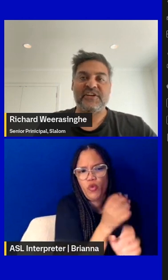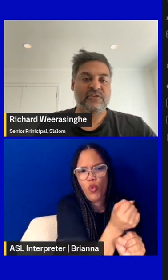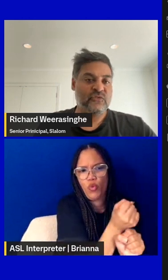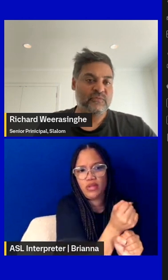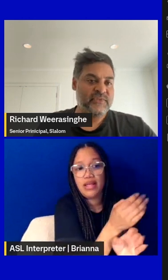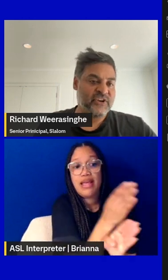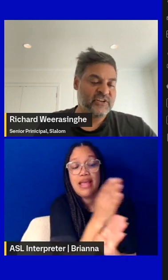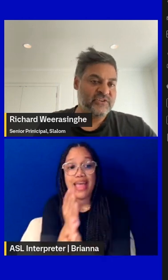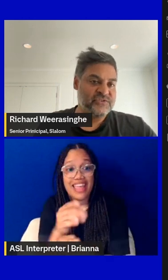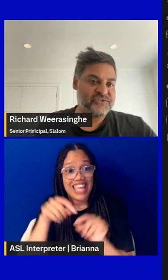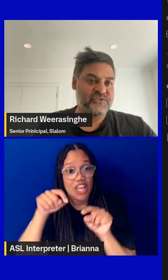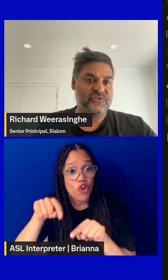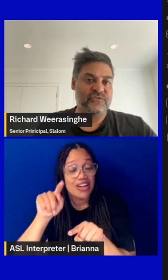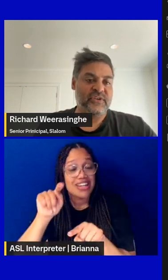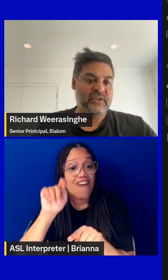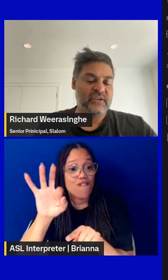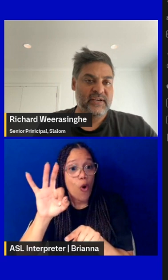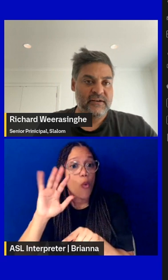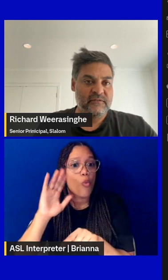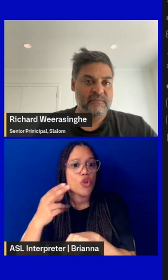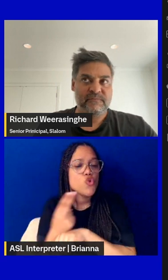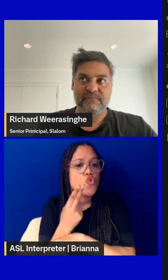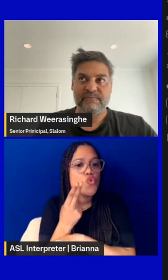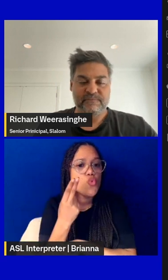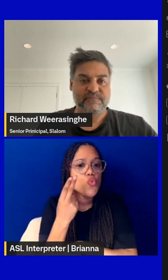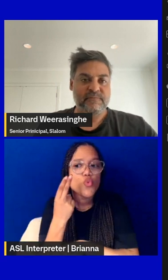here is the Terraform that we're going to use to